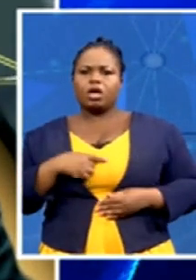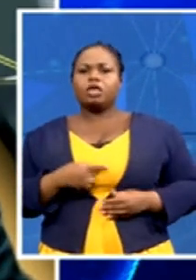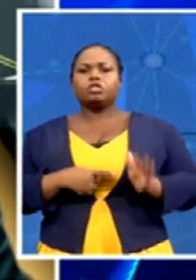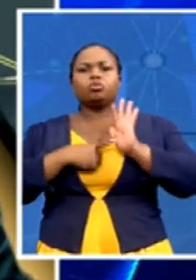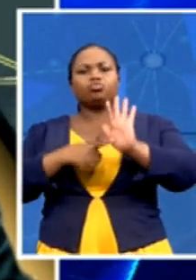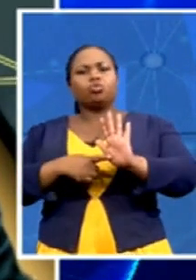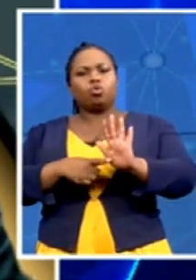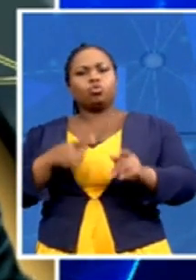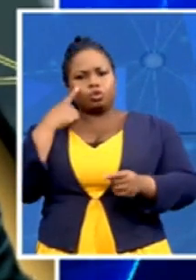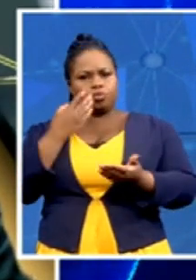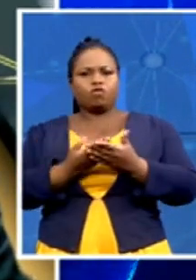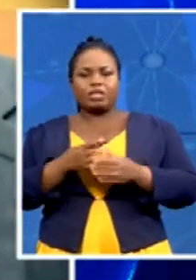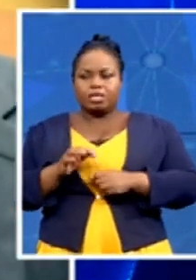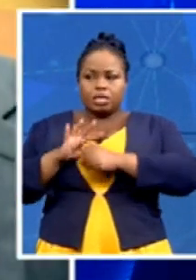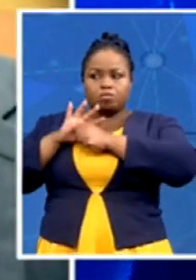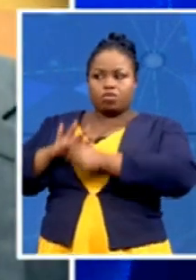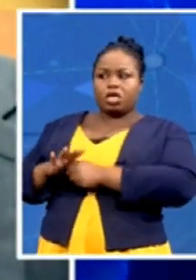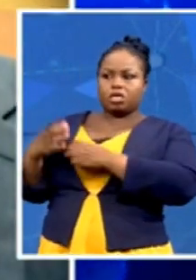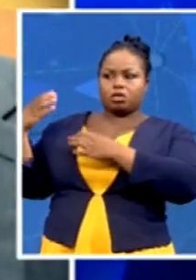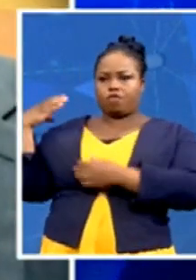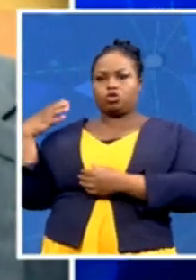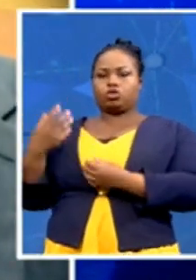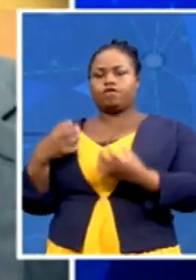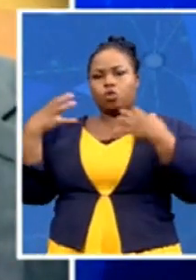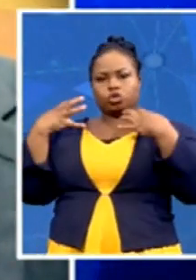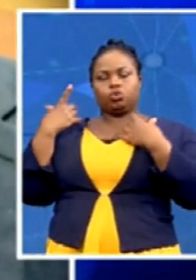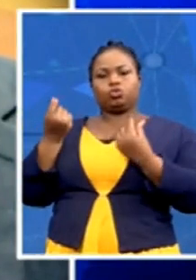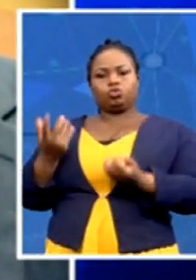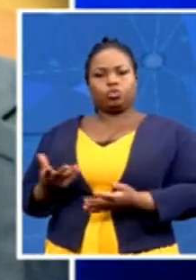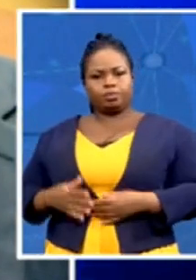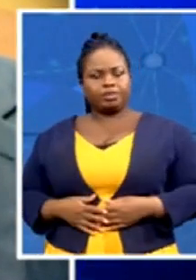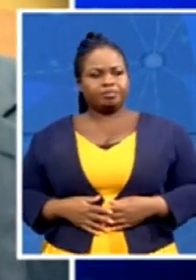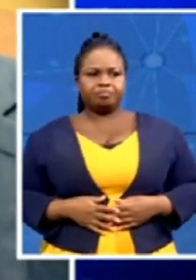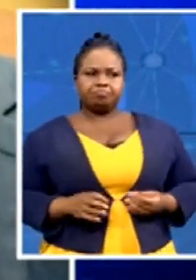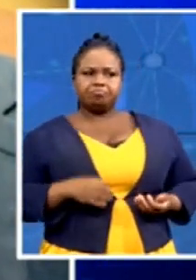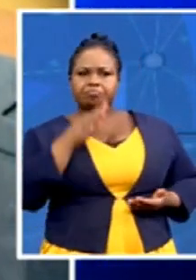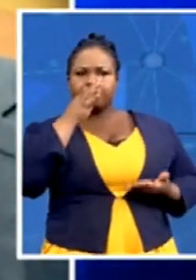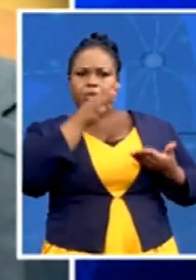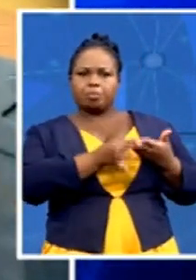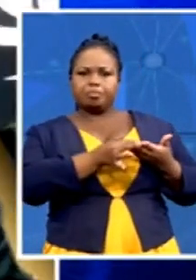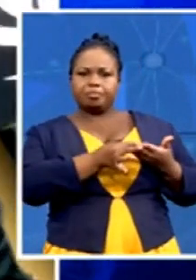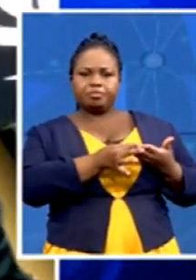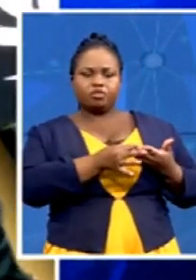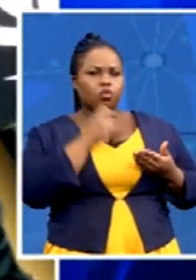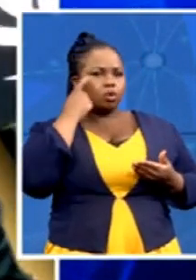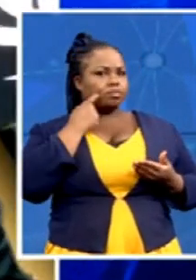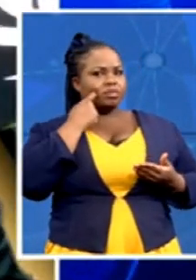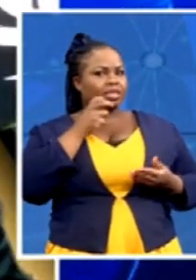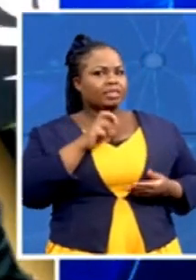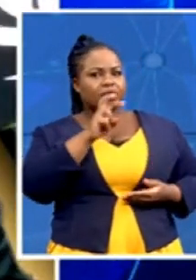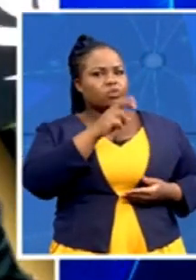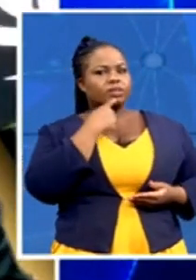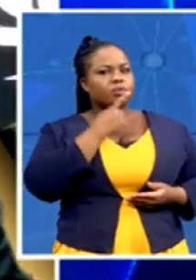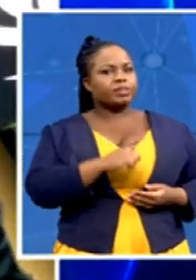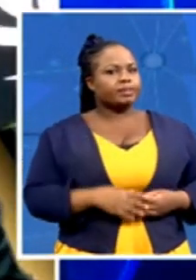things. But what's SIU's recommendation then around Dr. Mkhize? No, obviously, we have sent